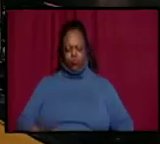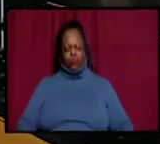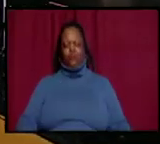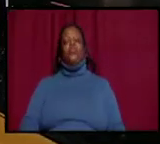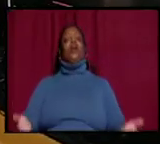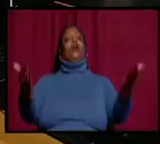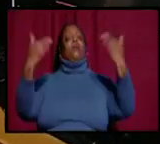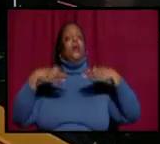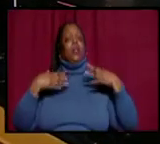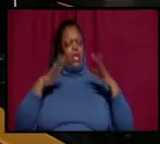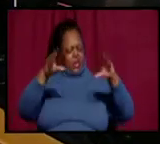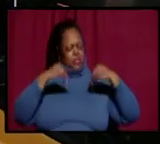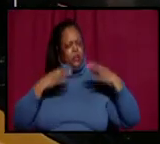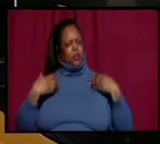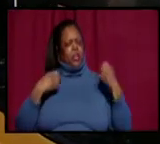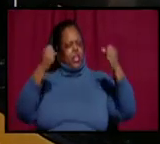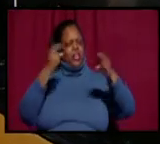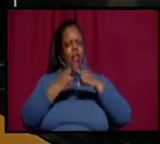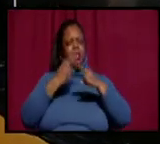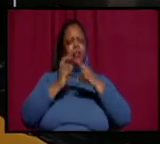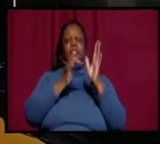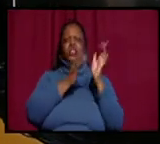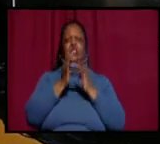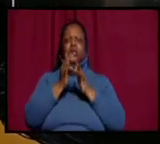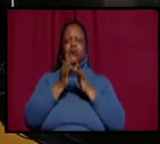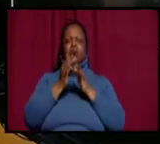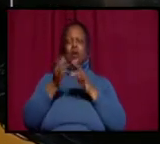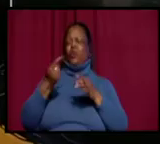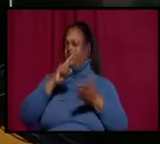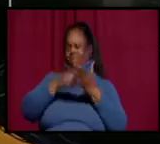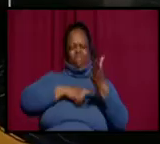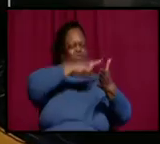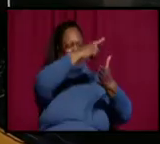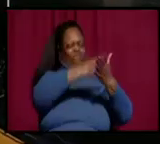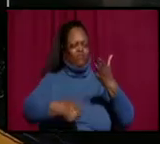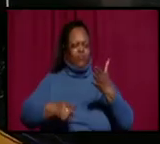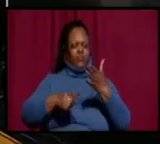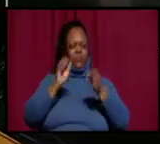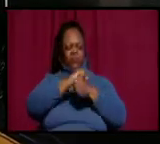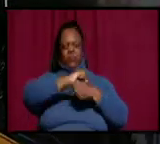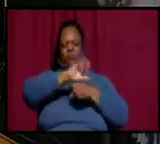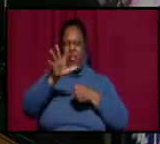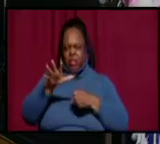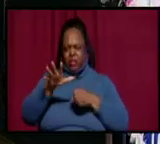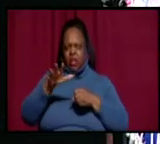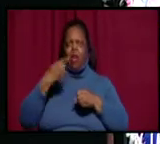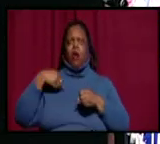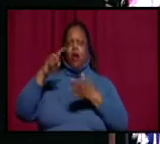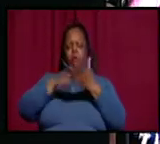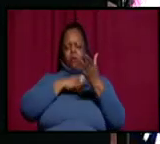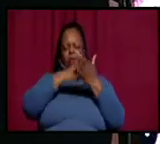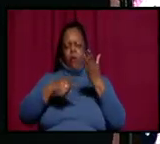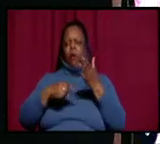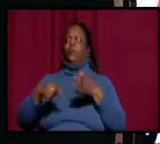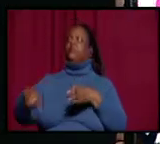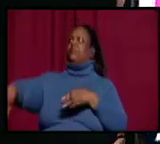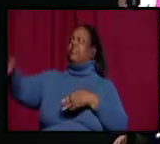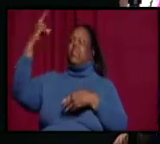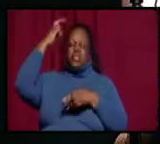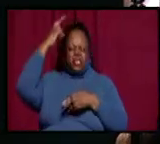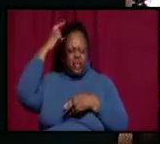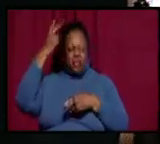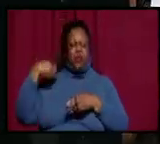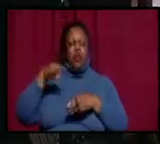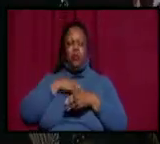healed in the name of Jesus. We rebuke the coronavirus. We rebuke the assignment of Satan. We bind premature